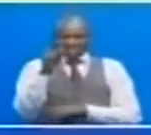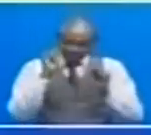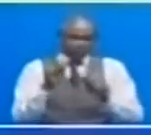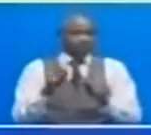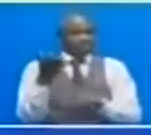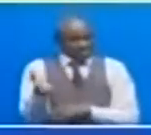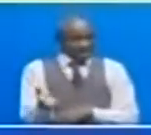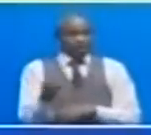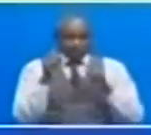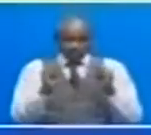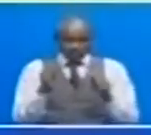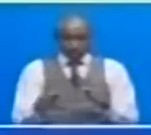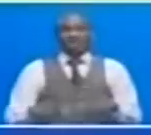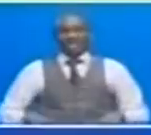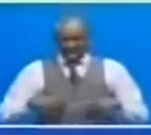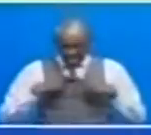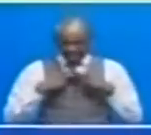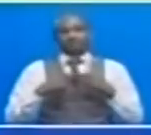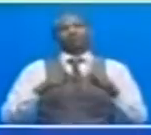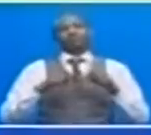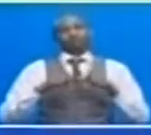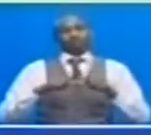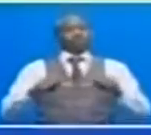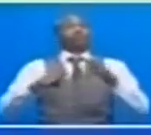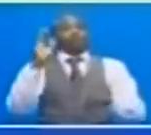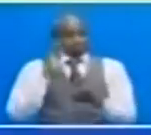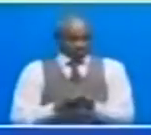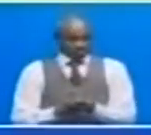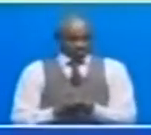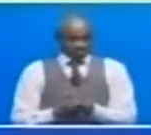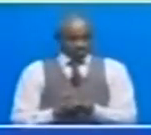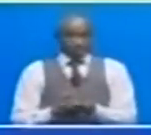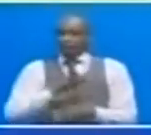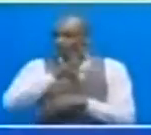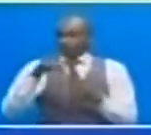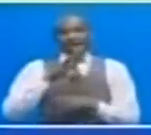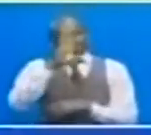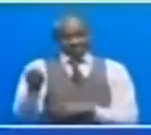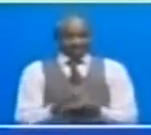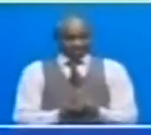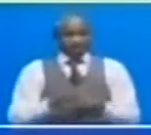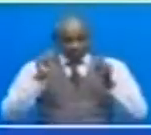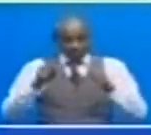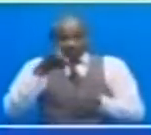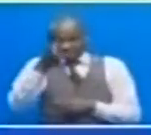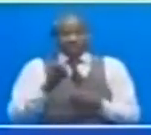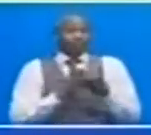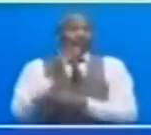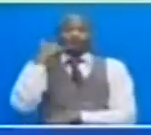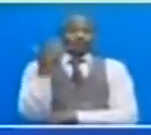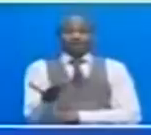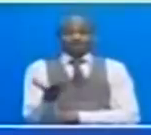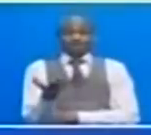chance that we can extend the life expectancy of Africans across the board. And if we can do it via their mobile